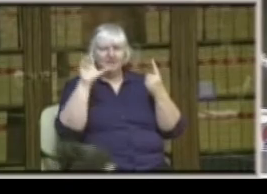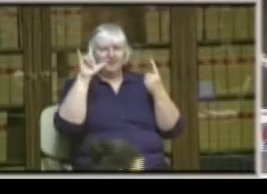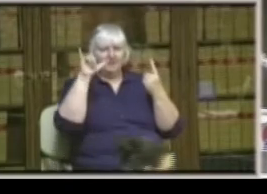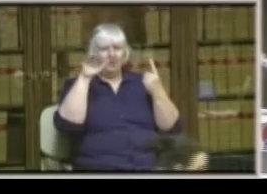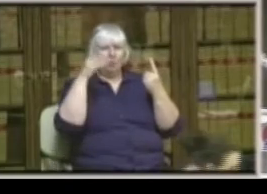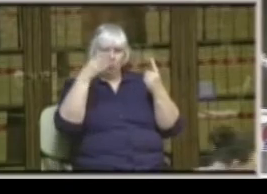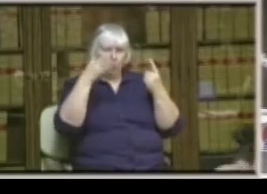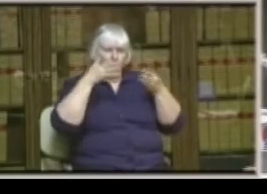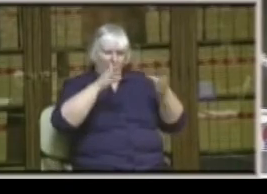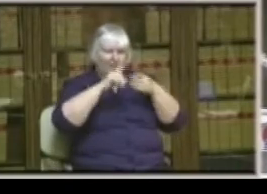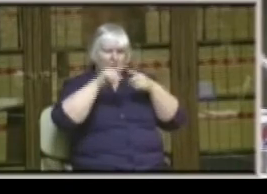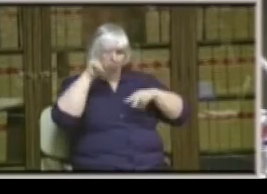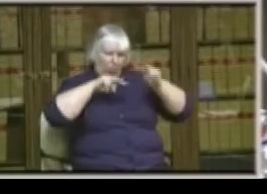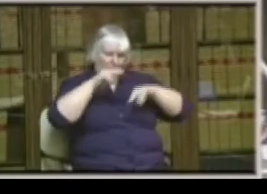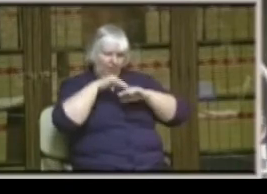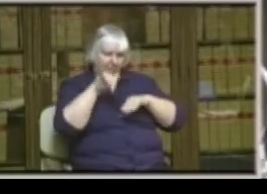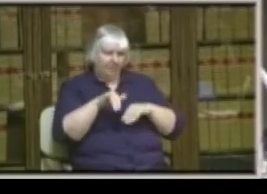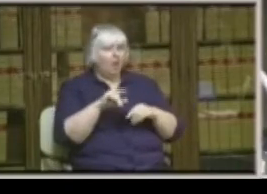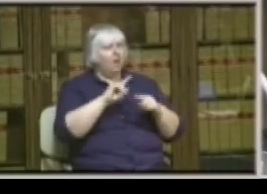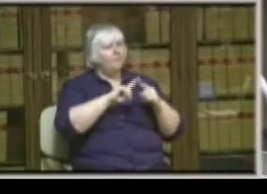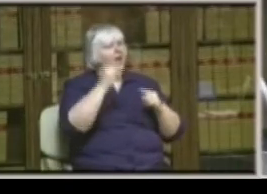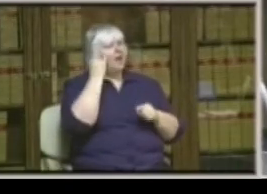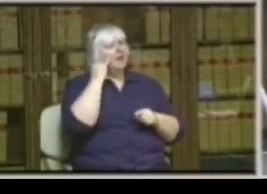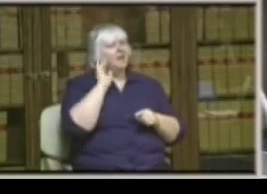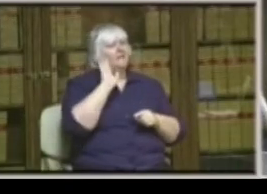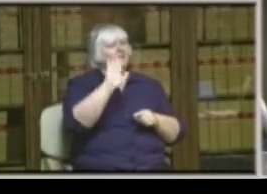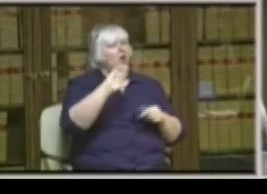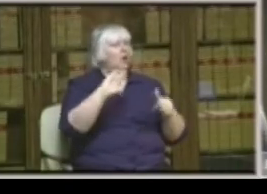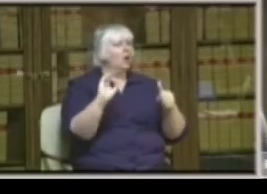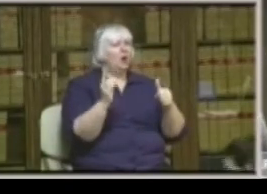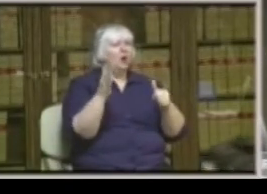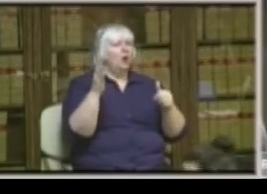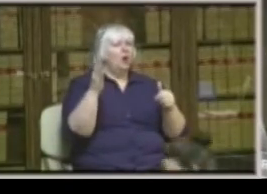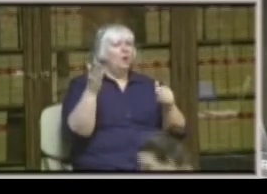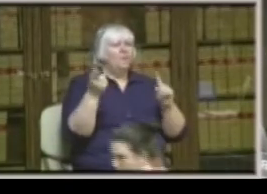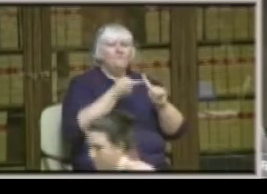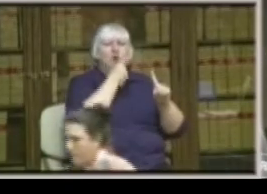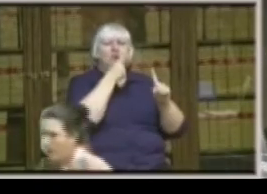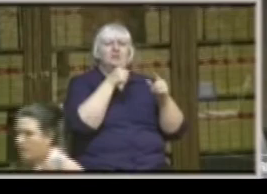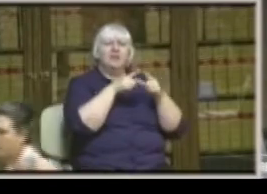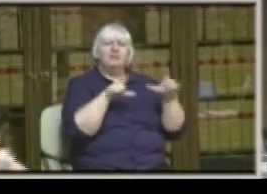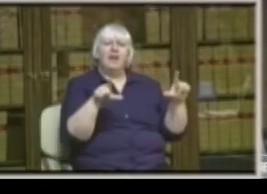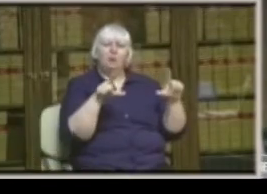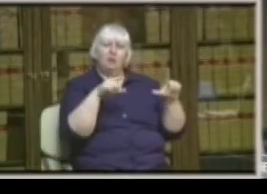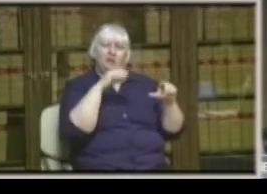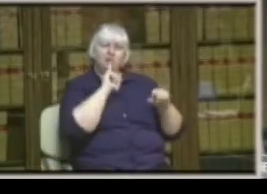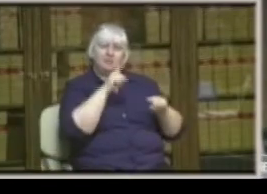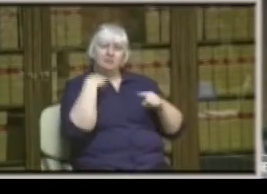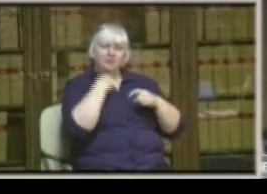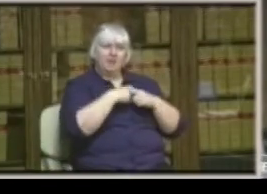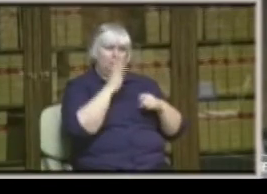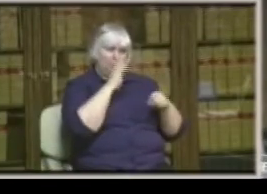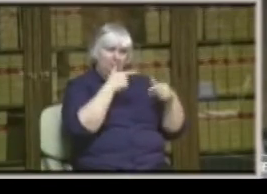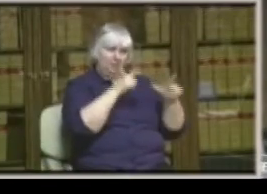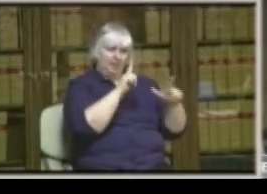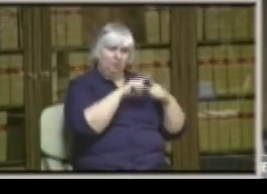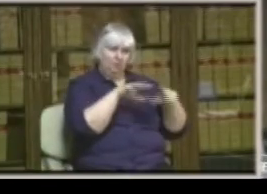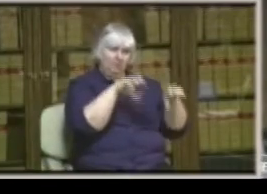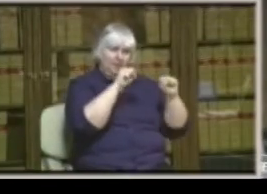looking at it. But if a student's primary language was Spanish, would they be allowed to take their reading assessment in Spanish?